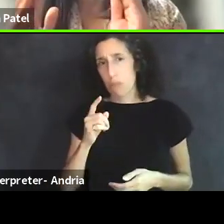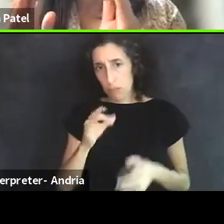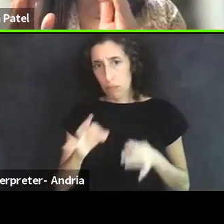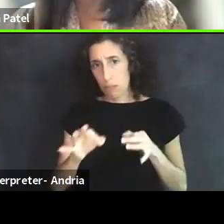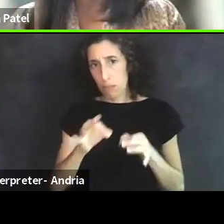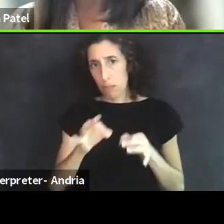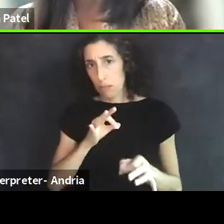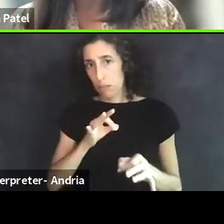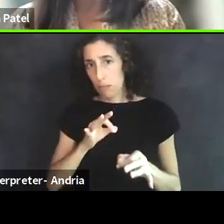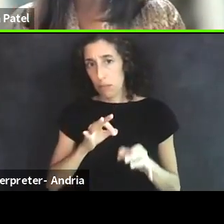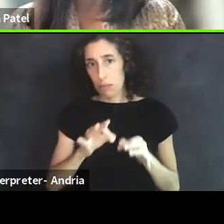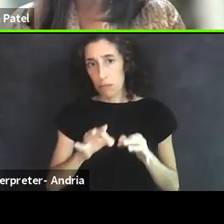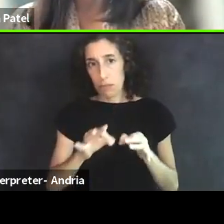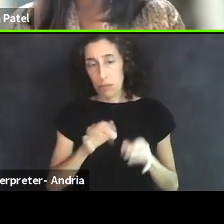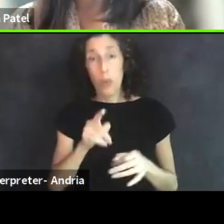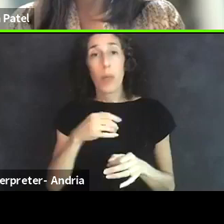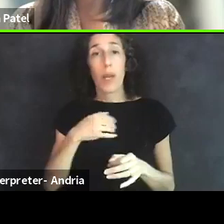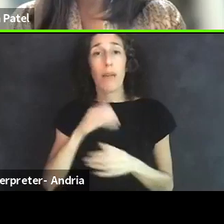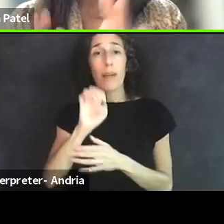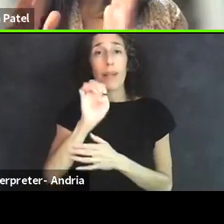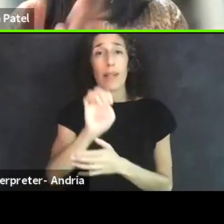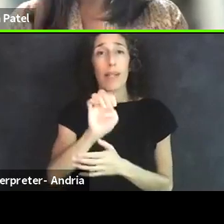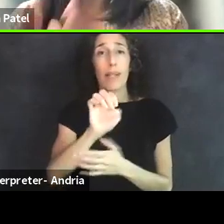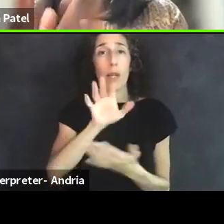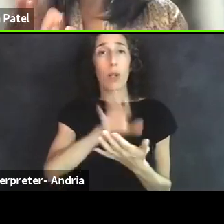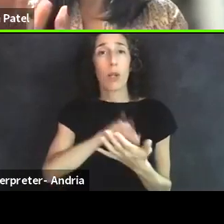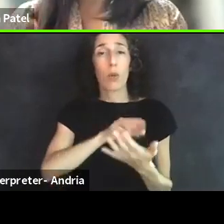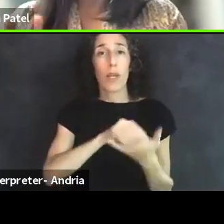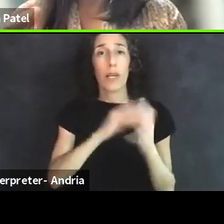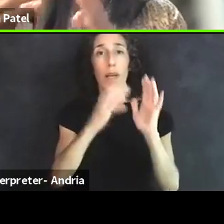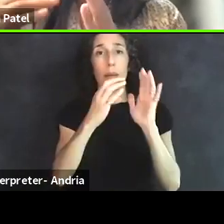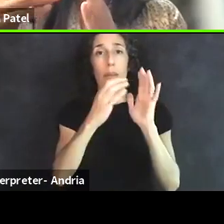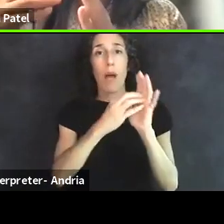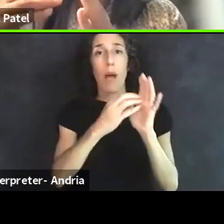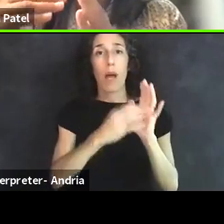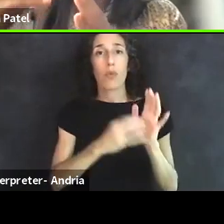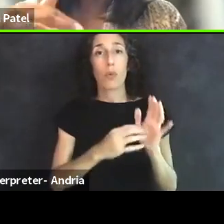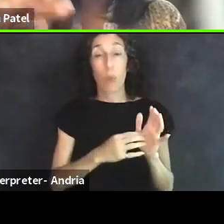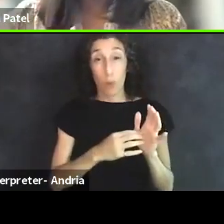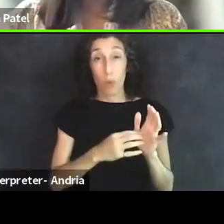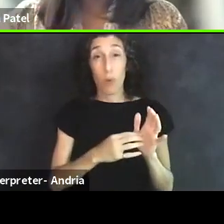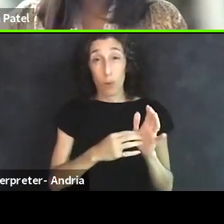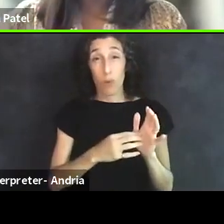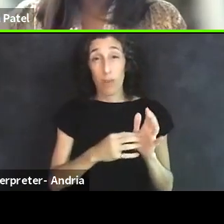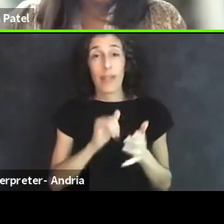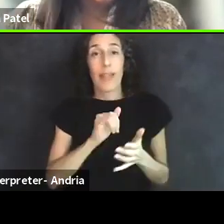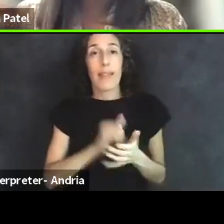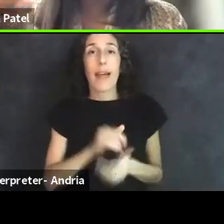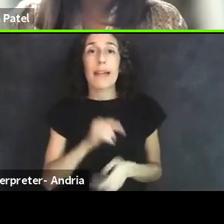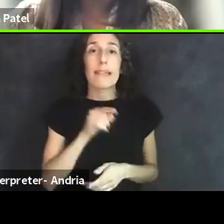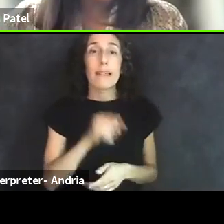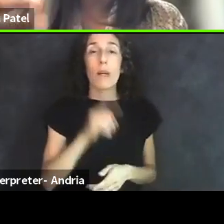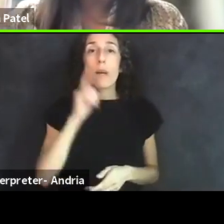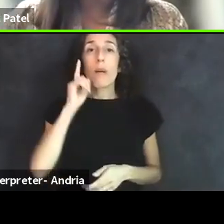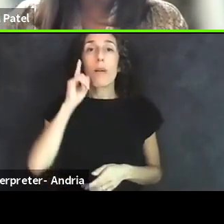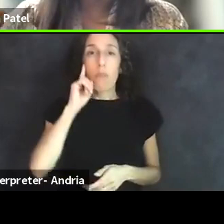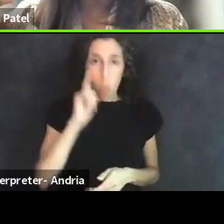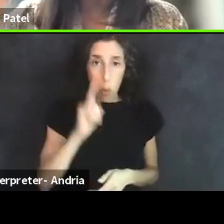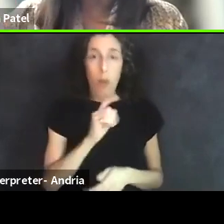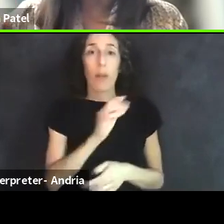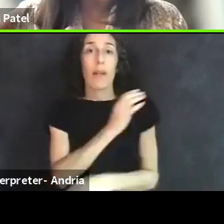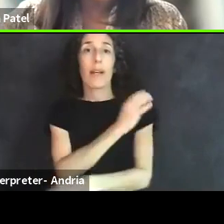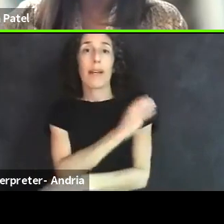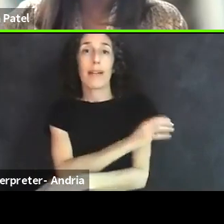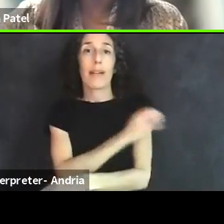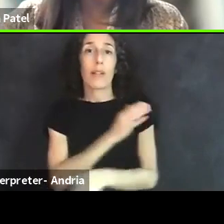is those e-learning modules that I discussed. And those are specifically for clinicians and providers within